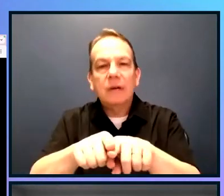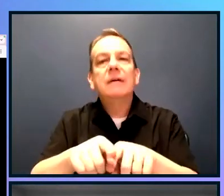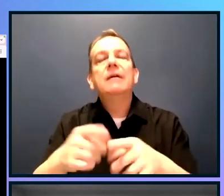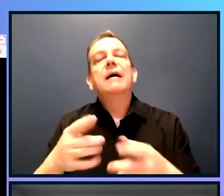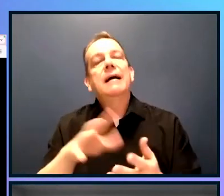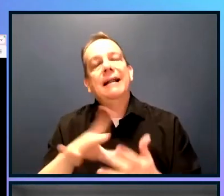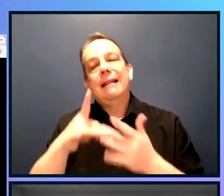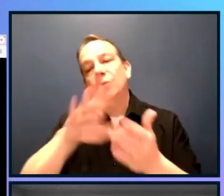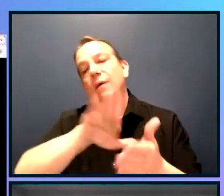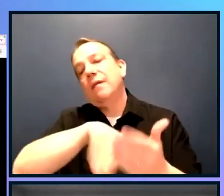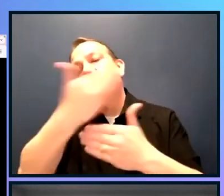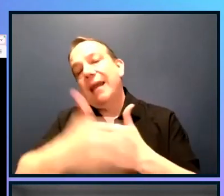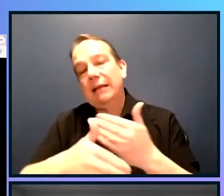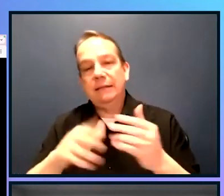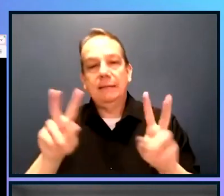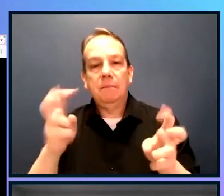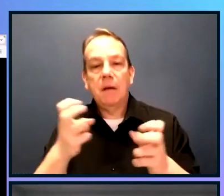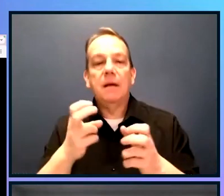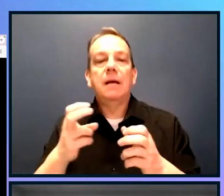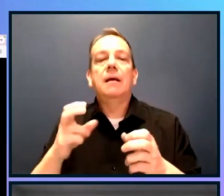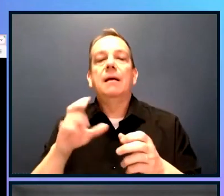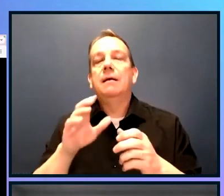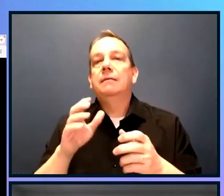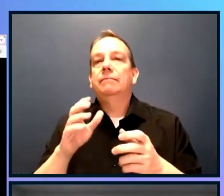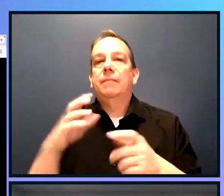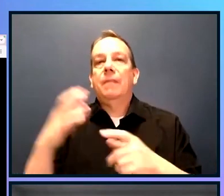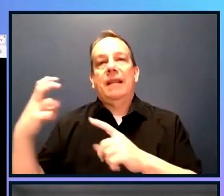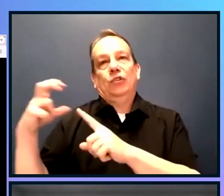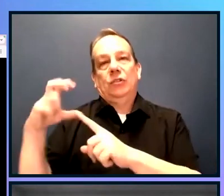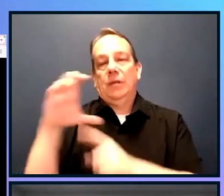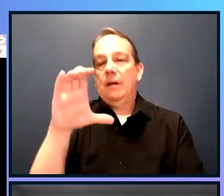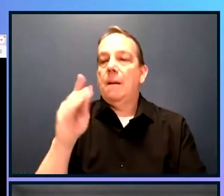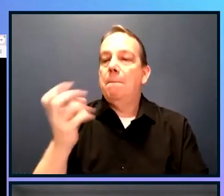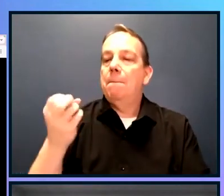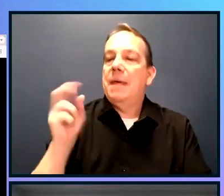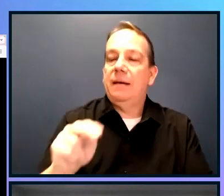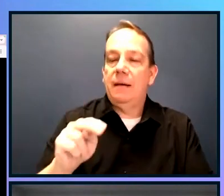section on companion planting, which Alexis will be talking about.